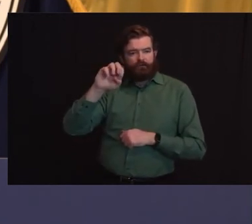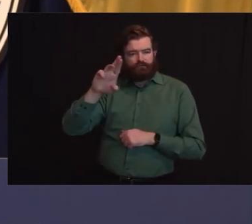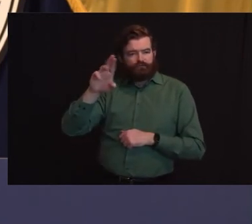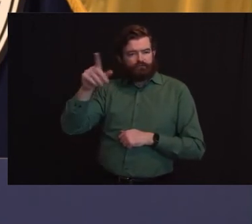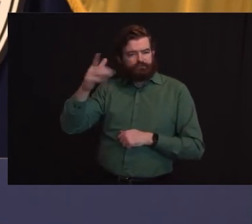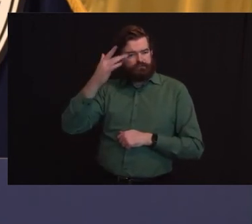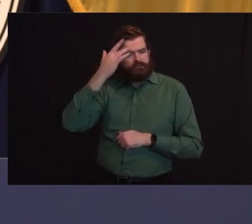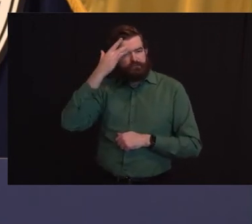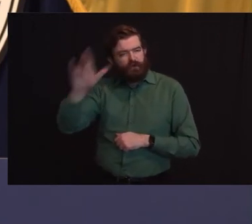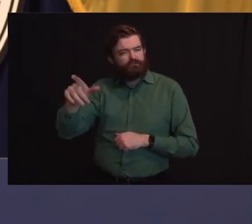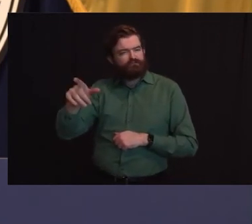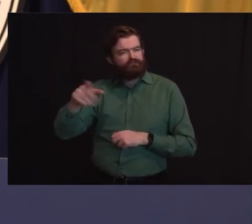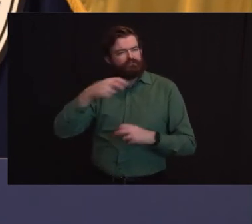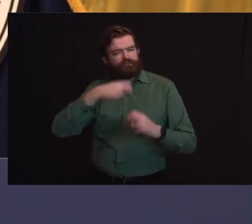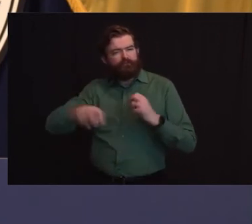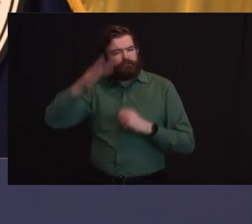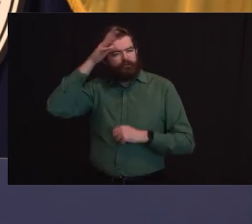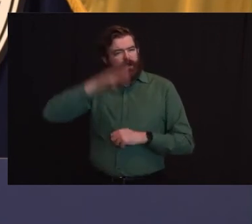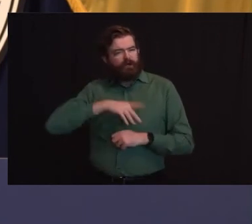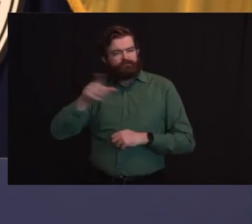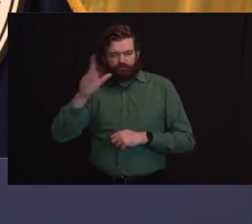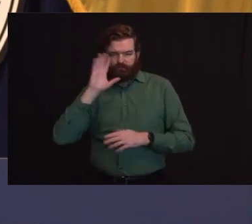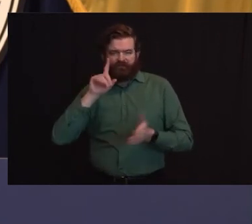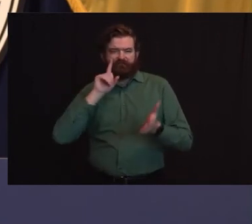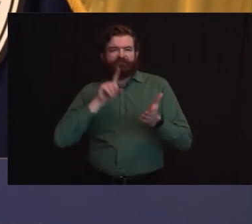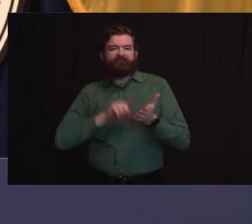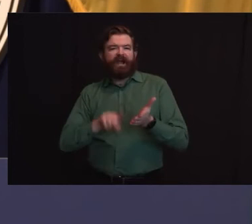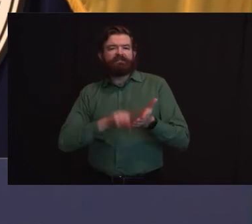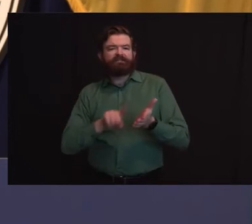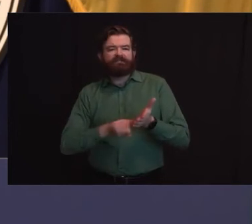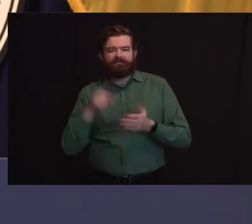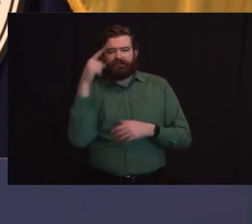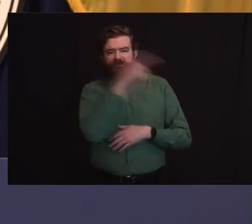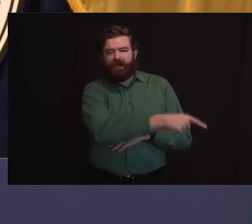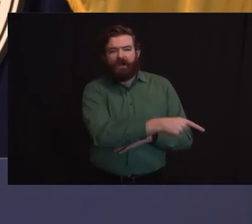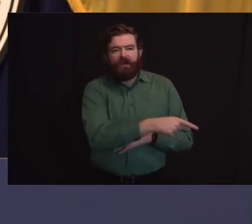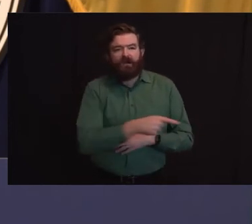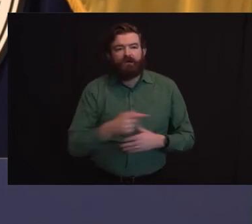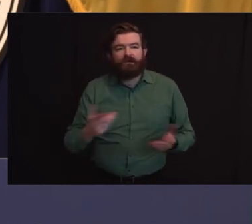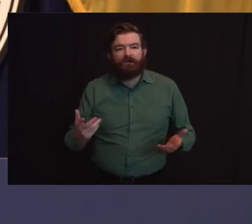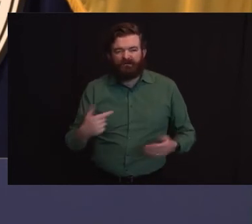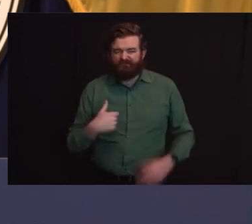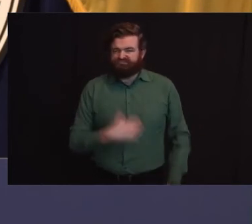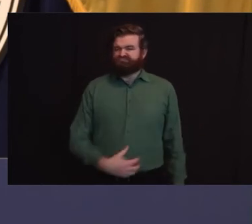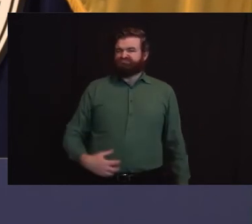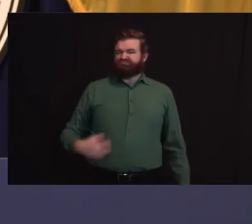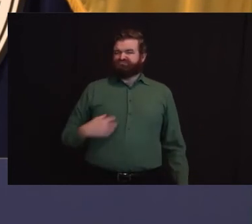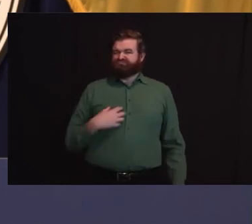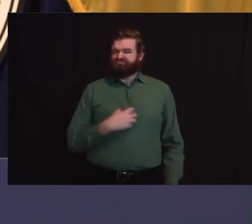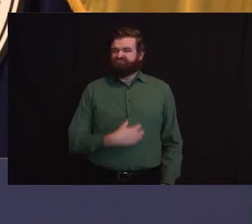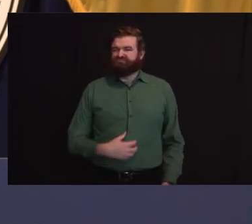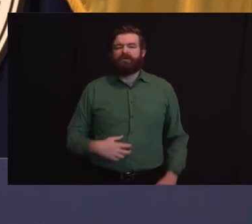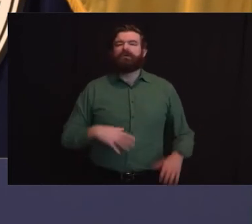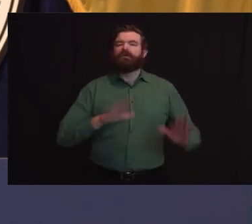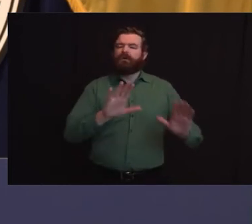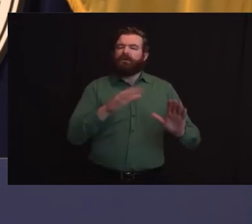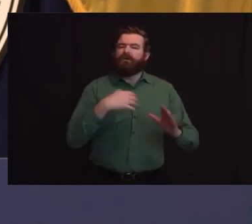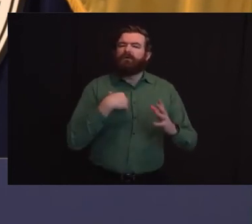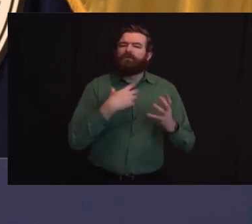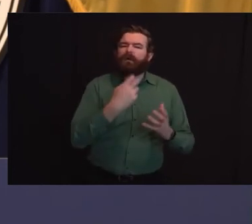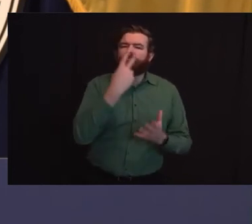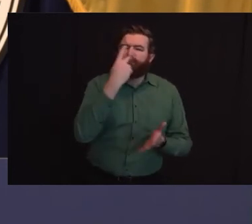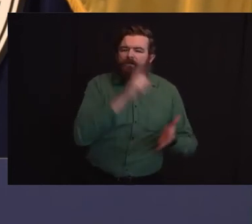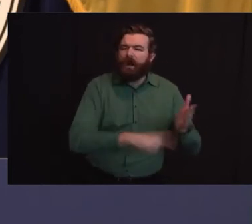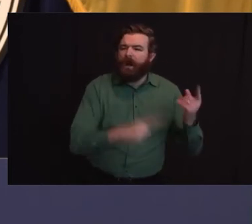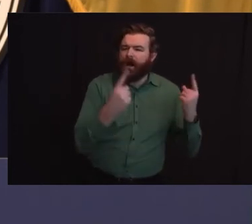know. I'm outraged, sick to my stomach. Let's find out what happened. Okay? Thank